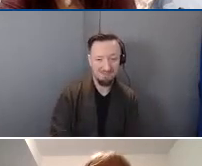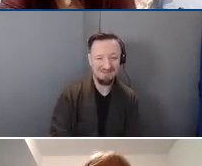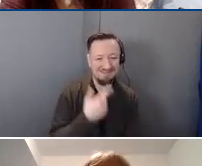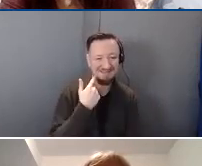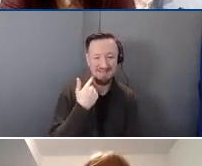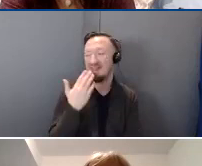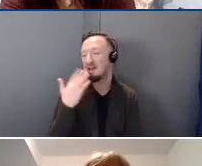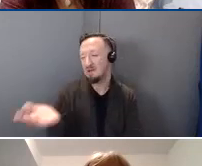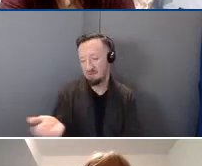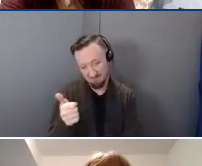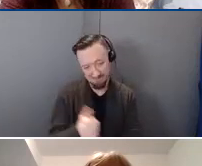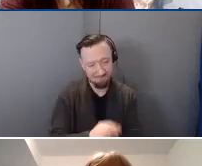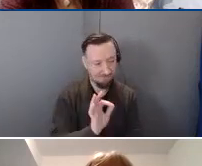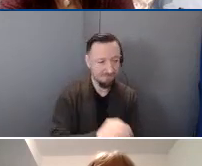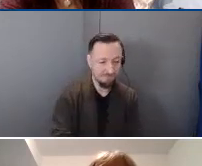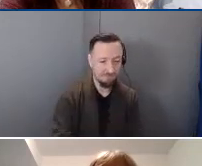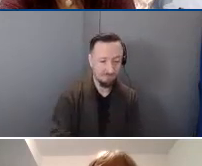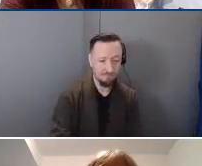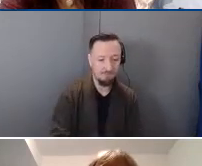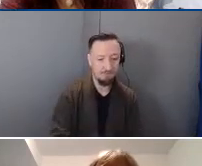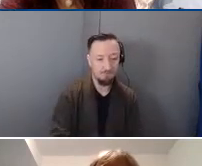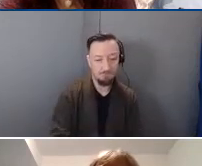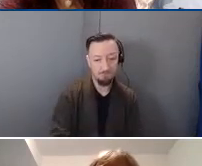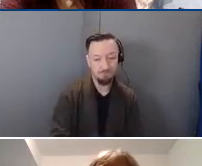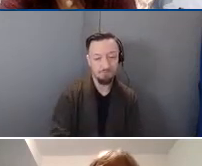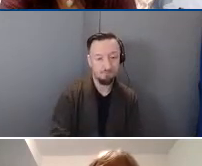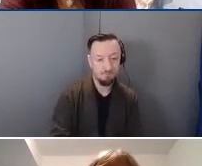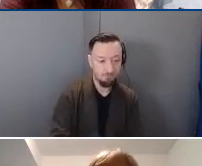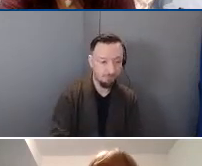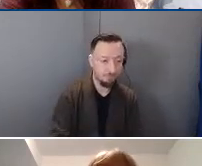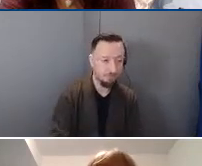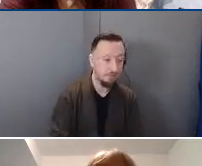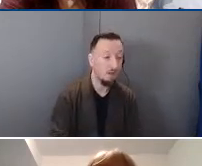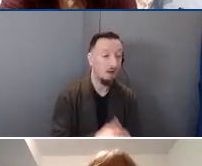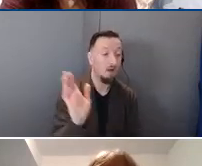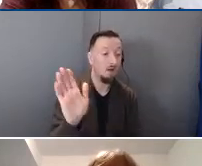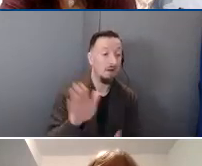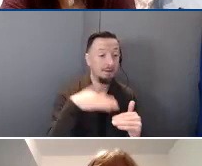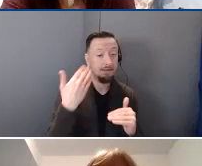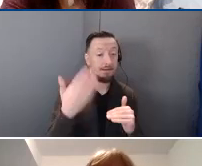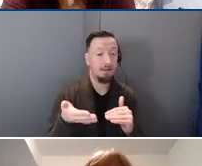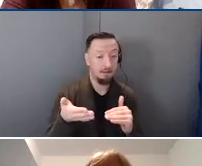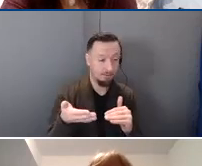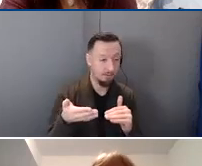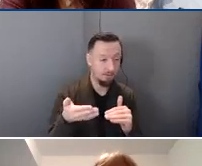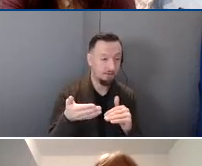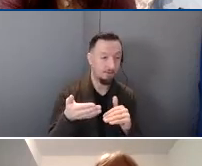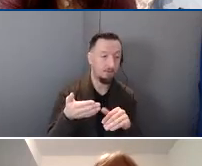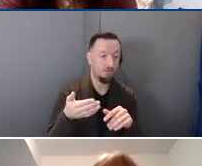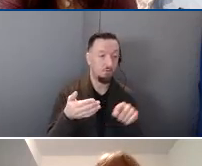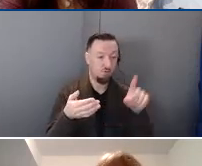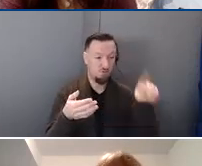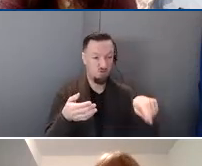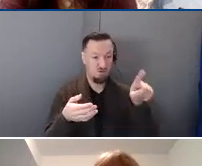you. You're welcome. Okay, so on our next slide, so all of these procedures for